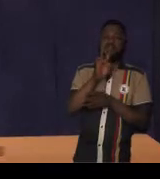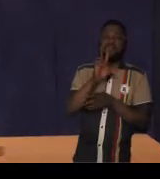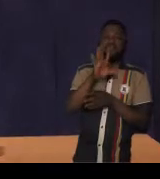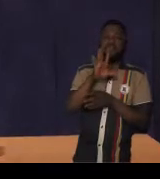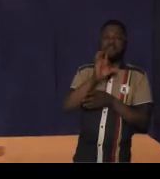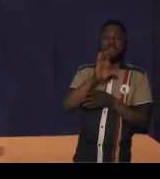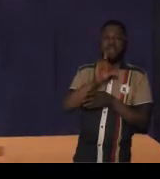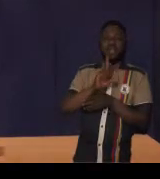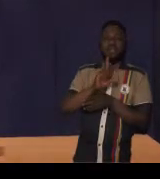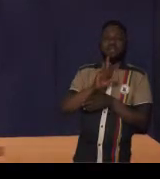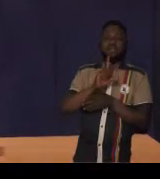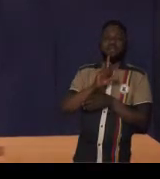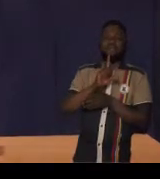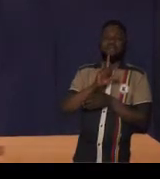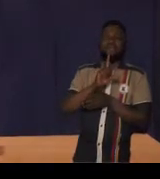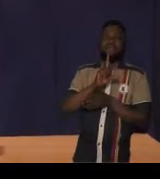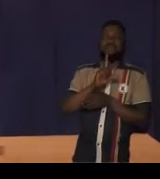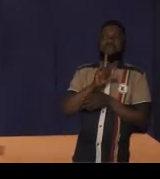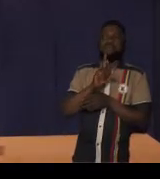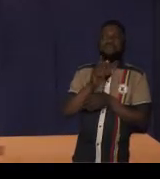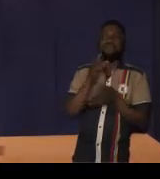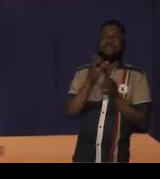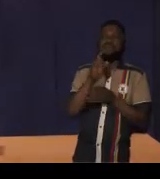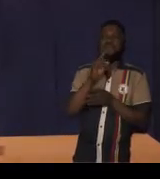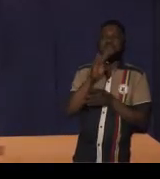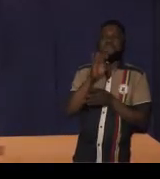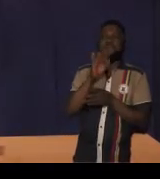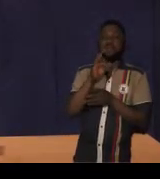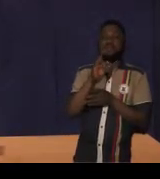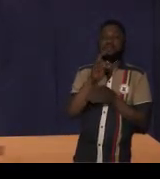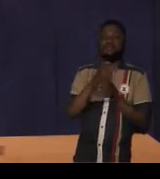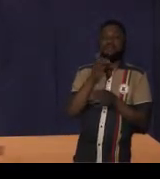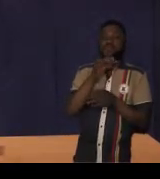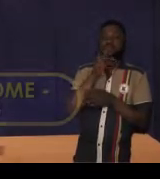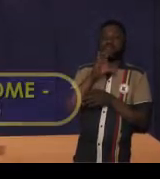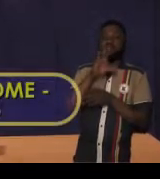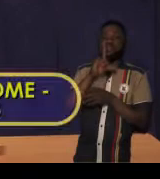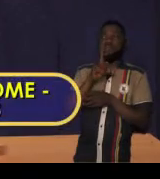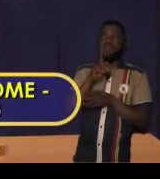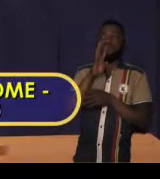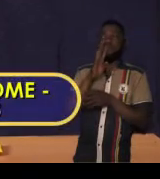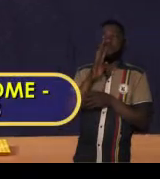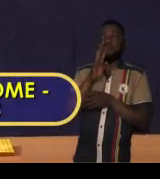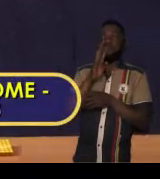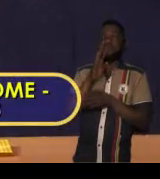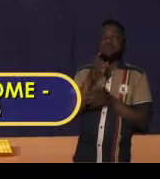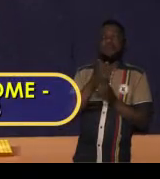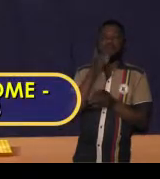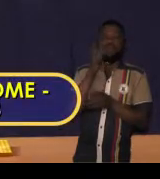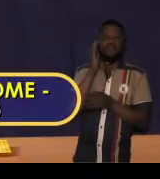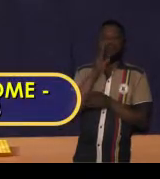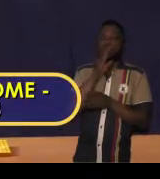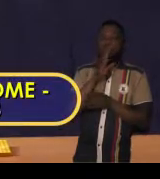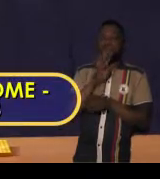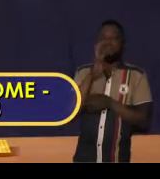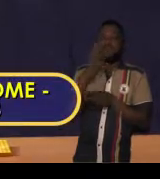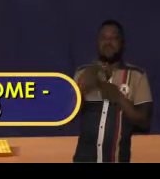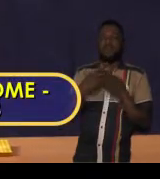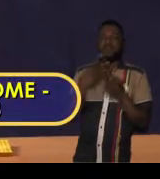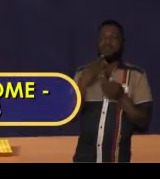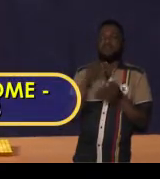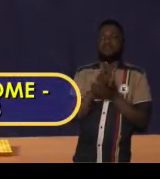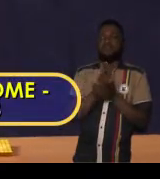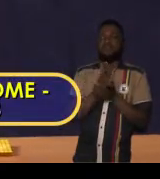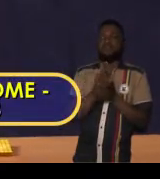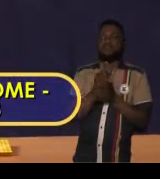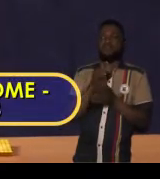just 75 centiliters. And so if 1 bottle is 75 centiliters, then 4 bottles would be 4 times of that.